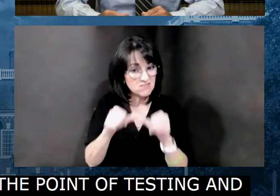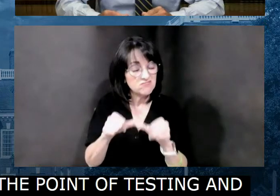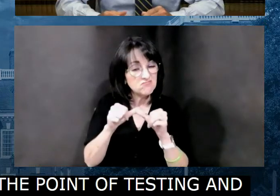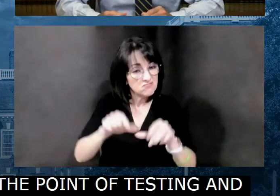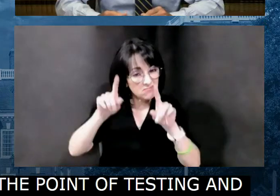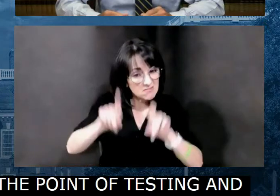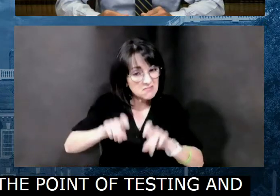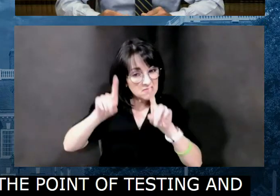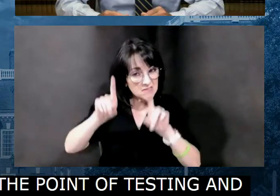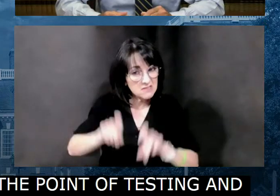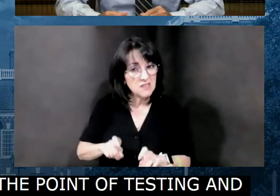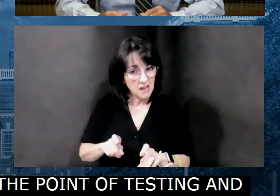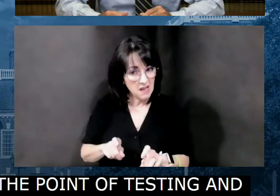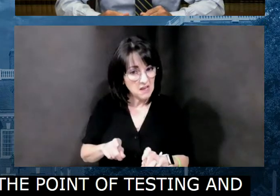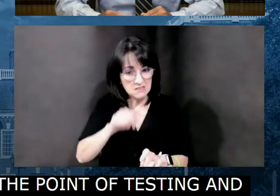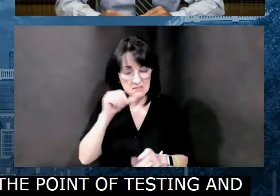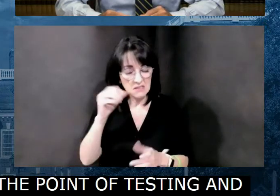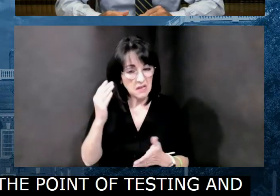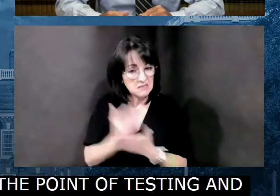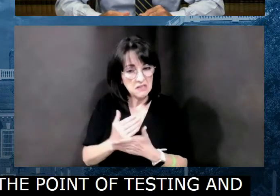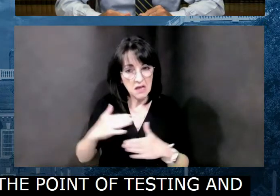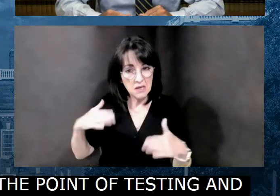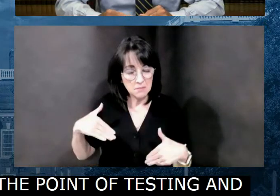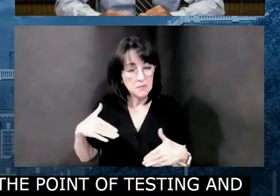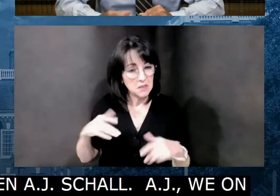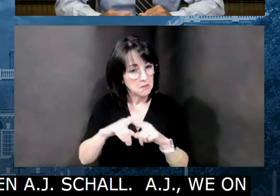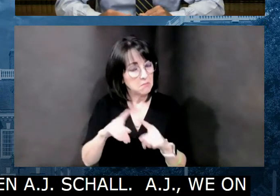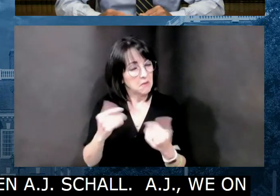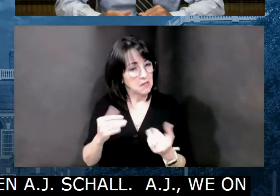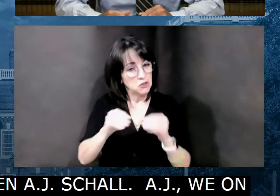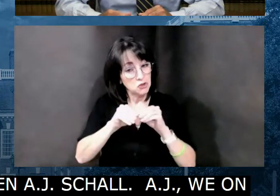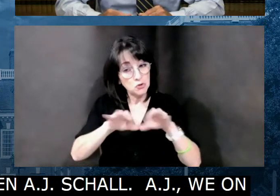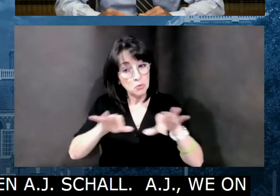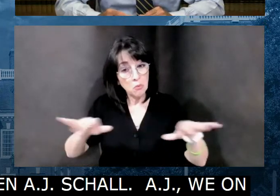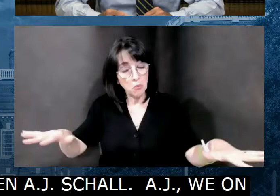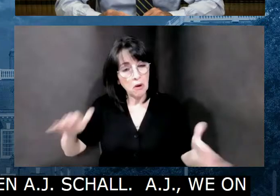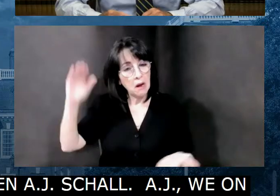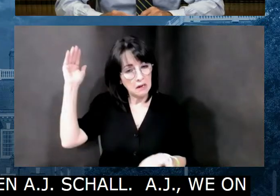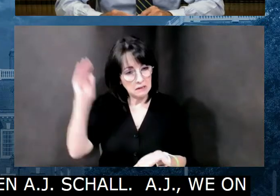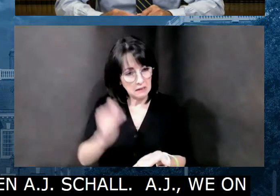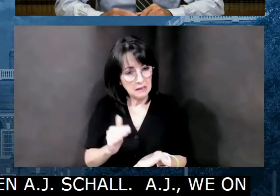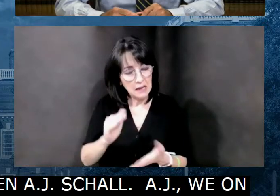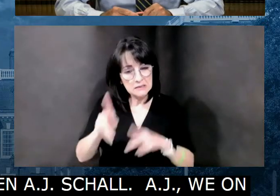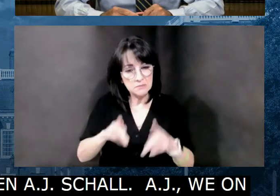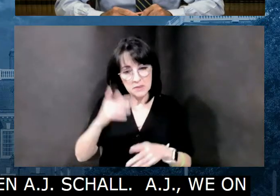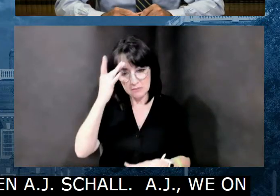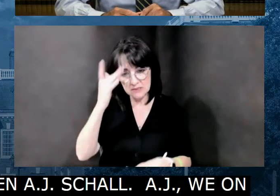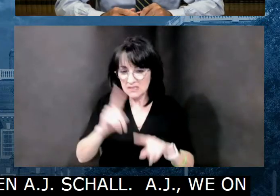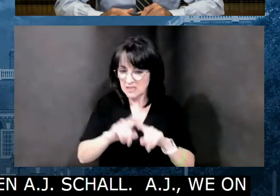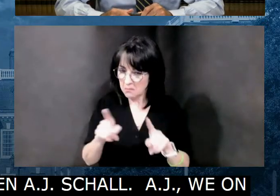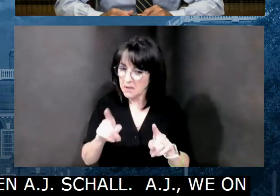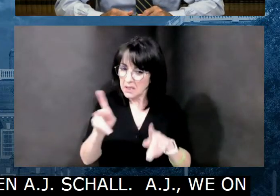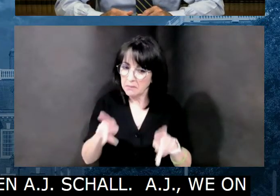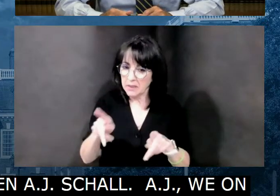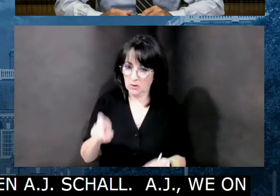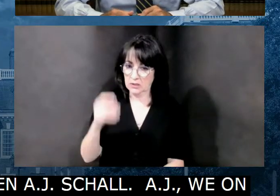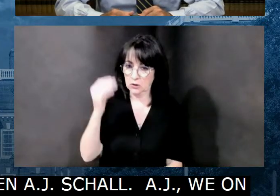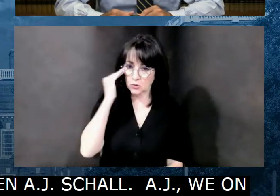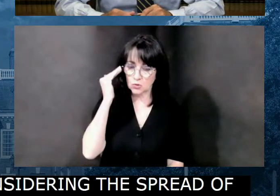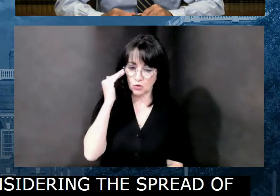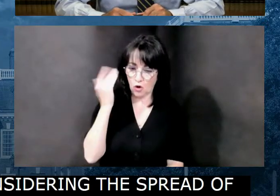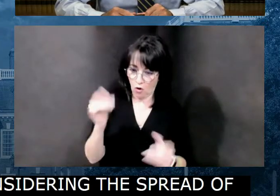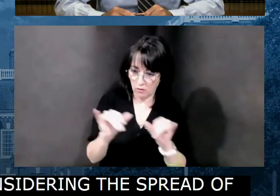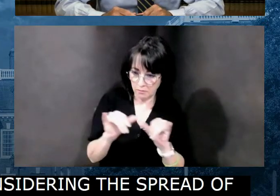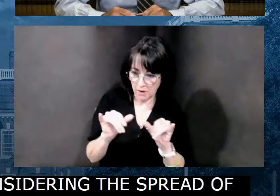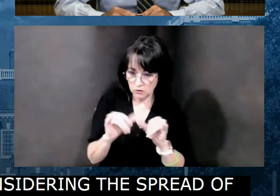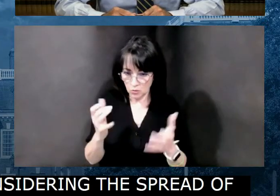the spread of the virus has gone down so much. So many people have been vaccinated. We need that obviously to measure, and even with those